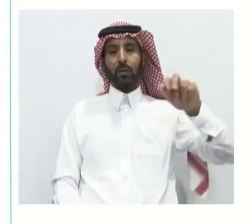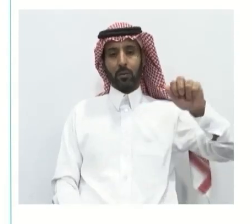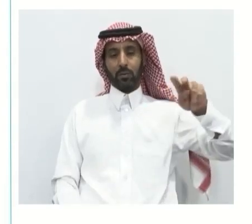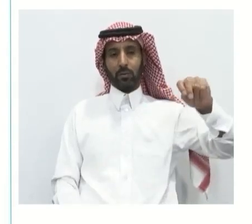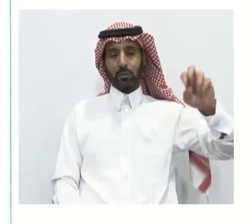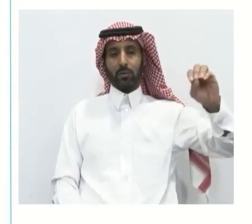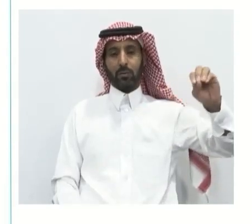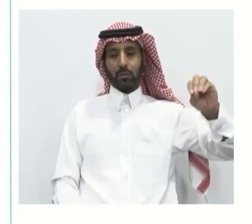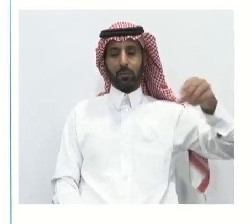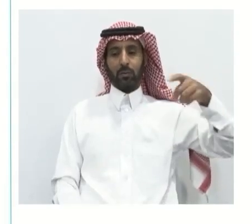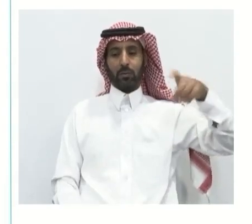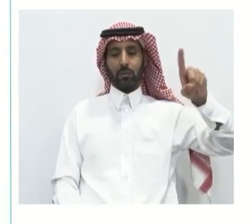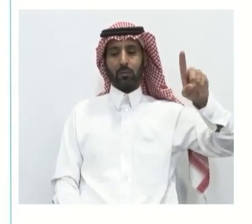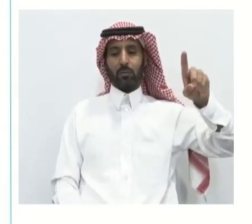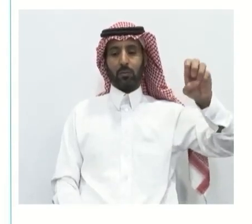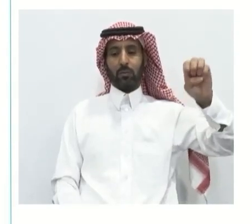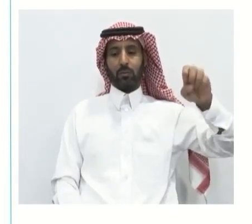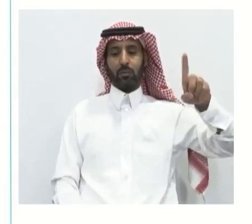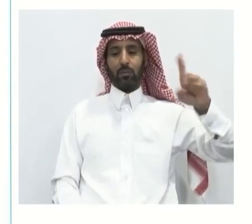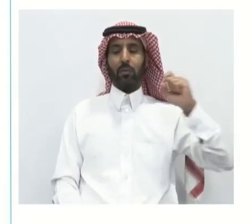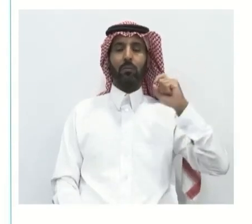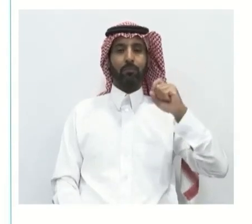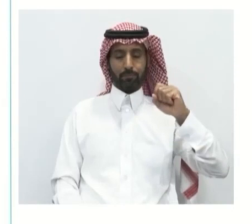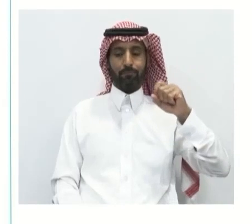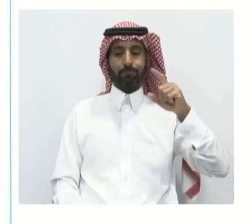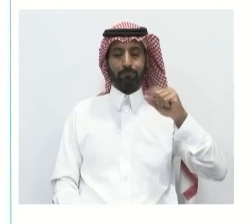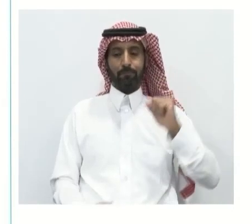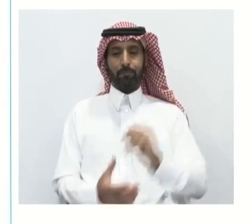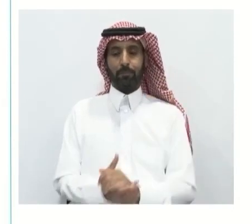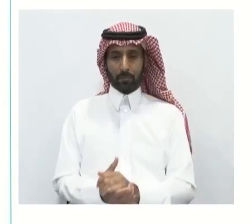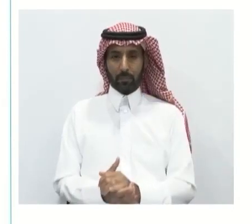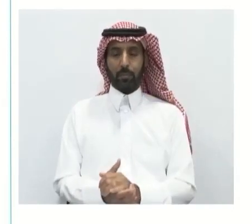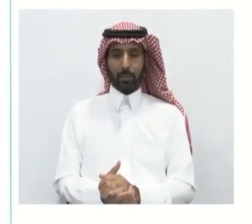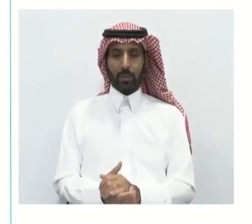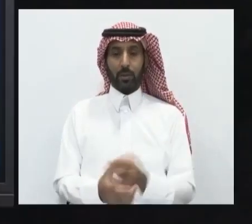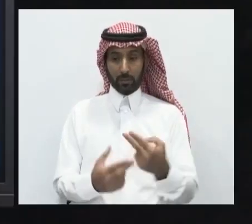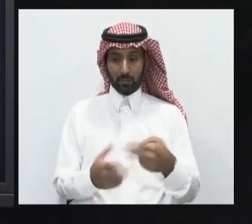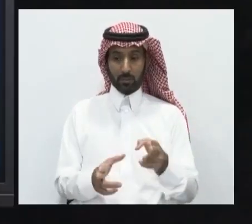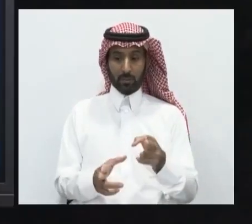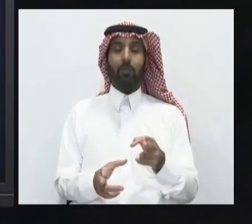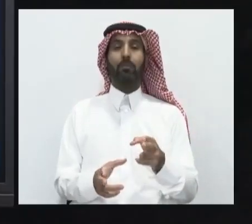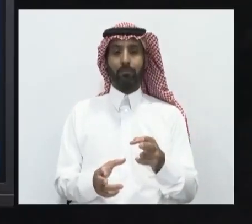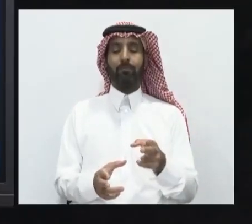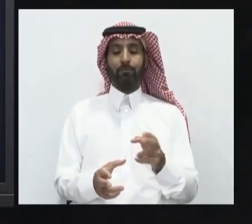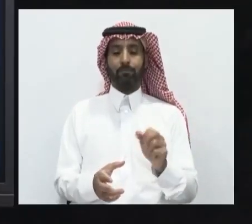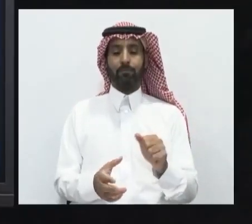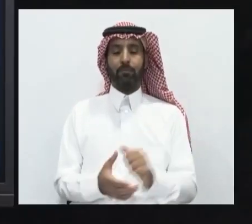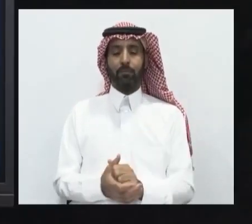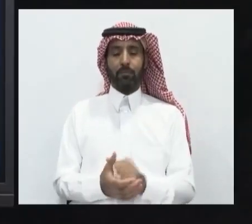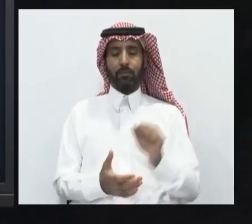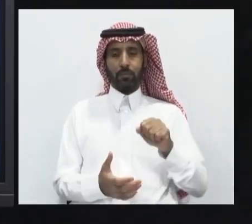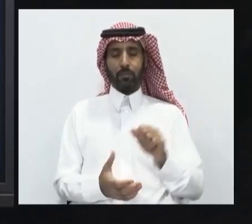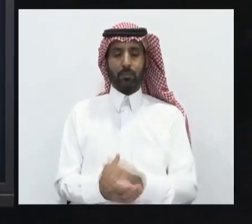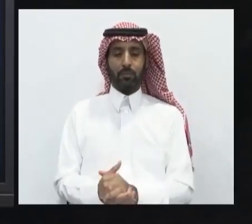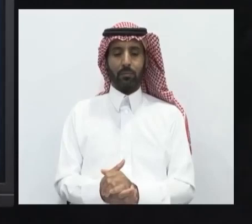or nodded. Mr. Combs nodded. To move your head up and down to agree. When you agree with something, you say, yes, that's